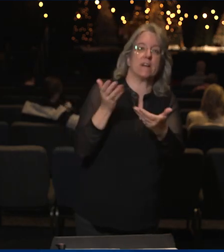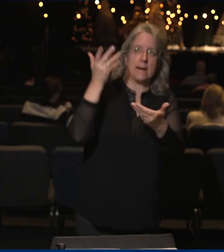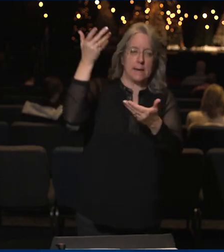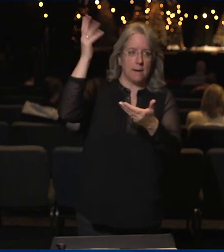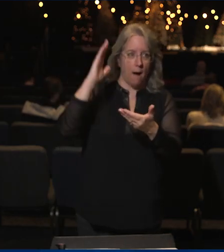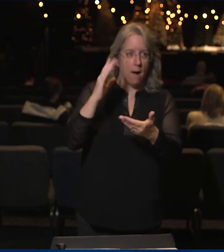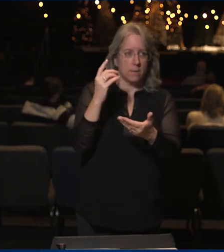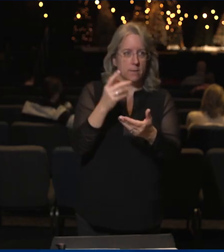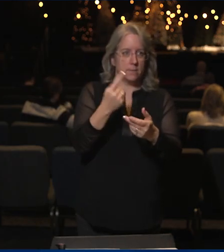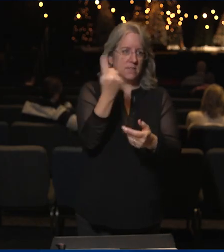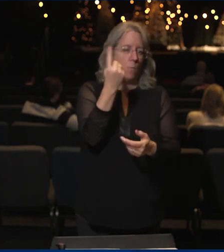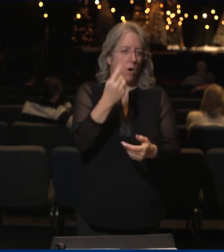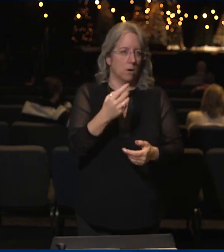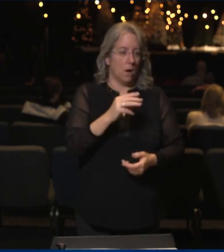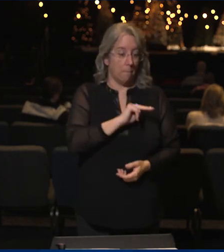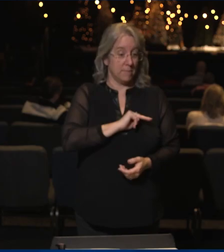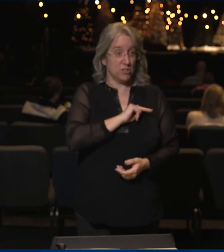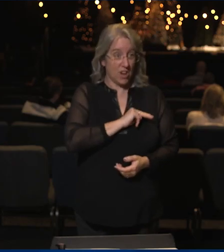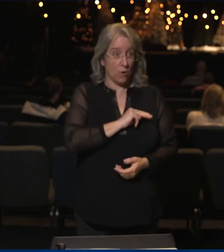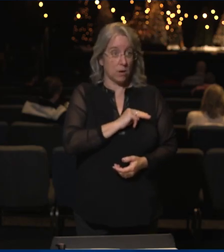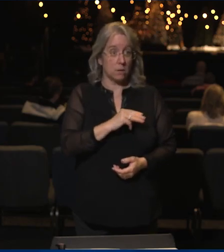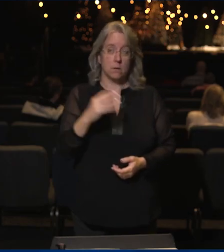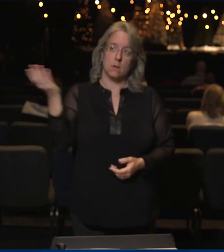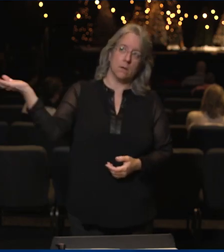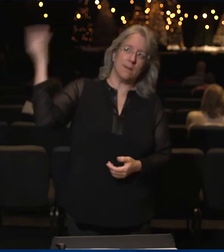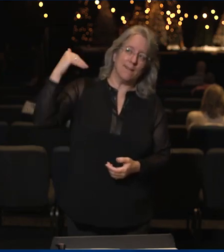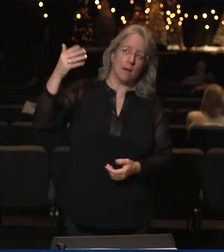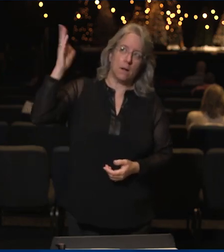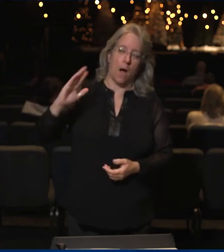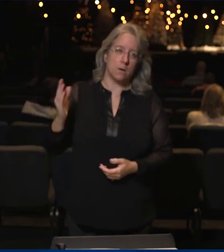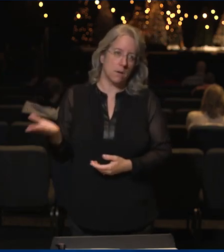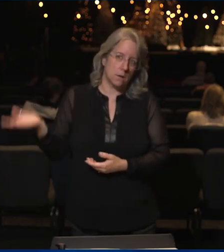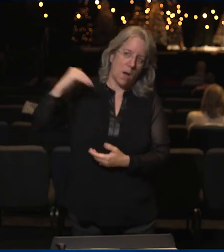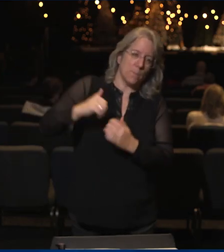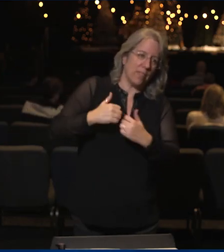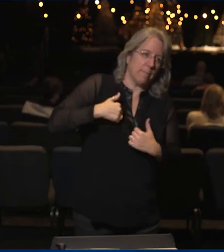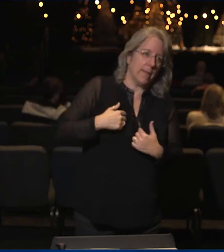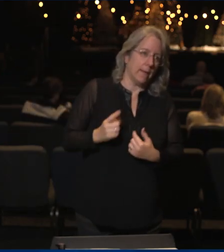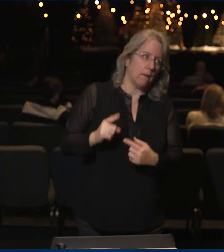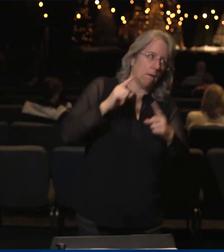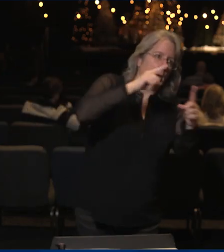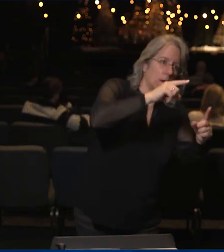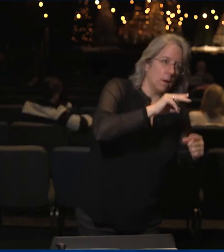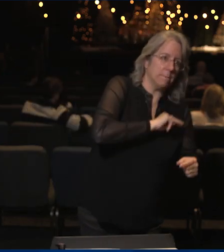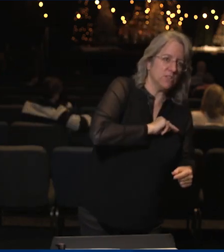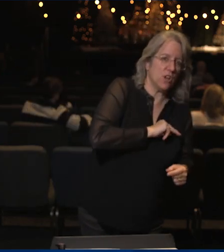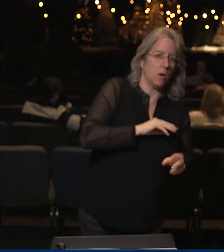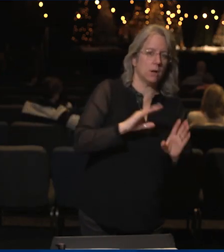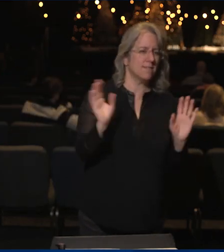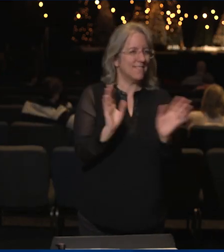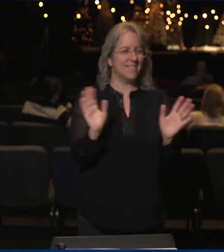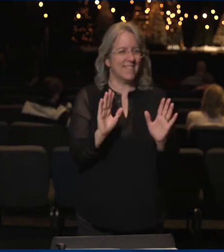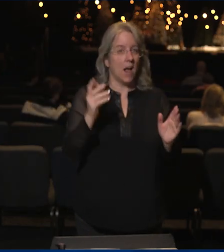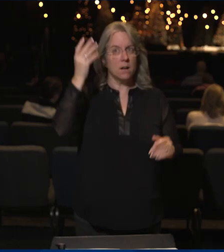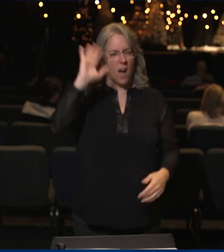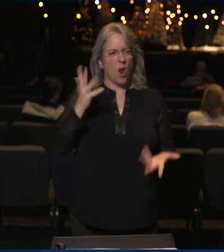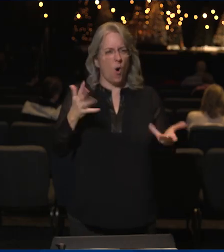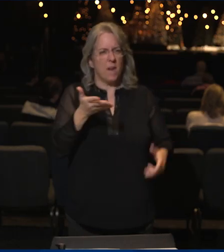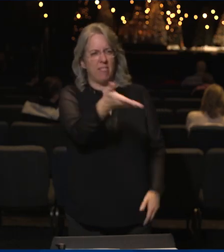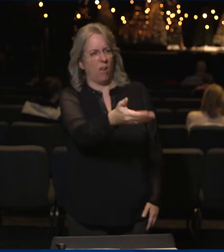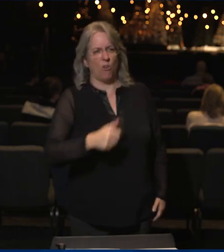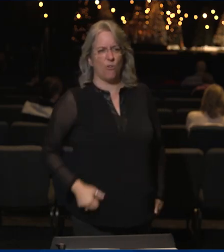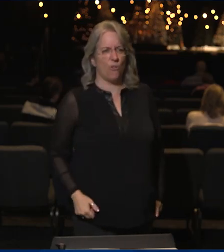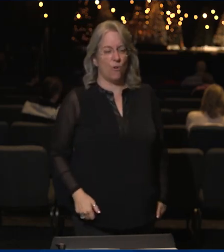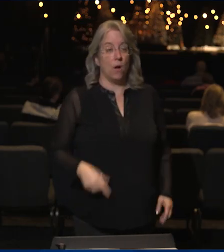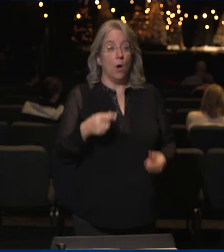God places. God is there. God is everywhere. He is ever present outside of time. You can't understand